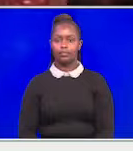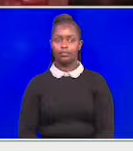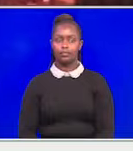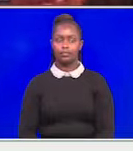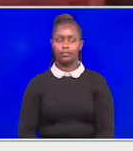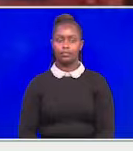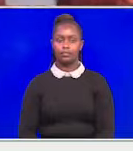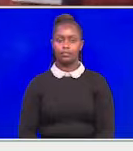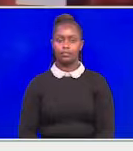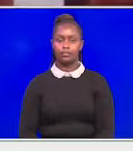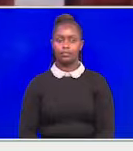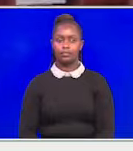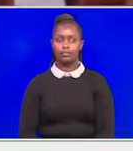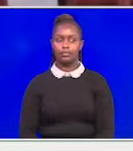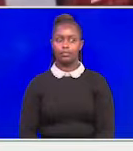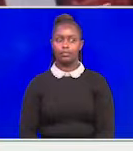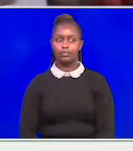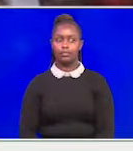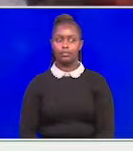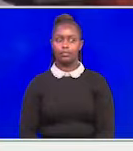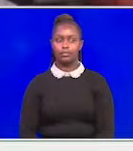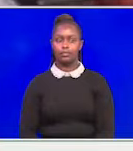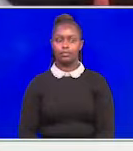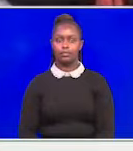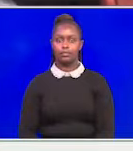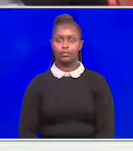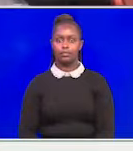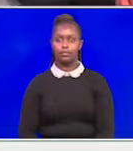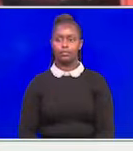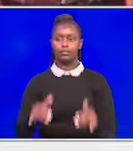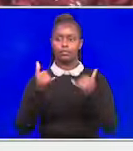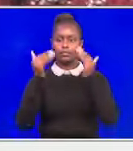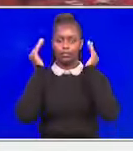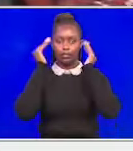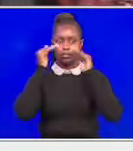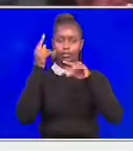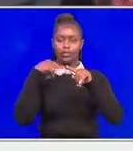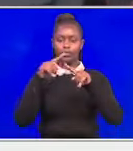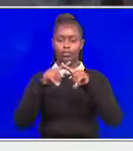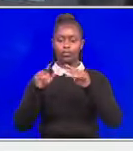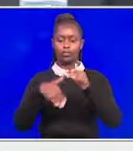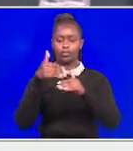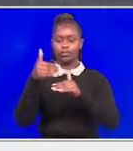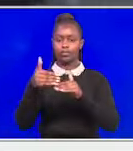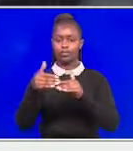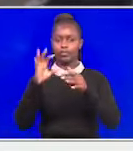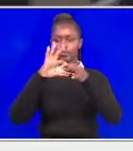Na wanariadha wengine, focus will now shift to the next Olympics.